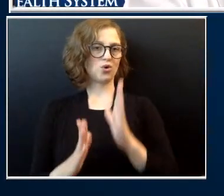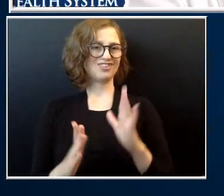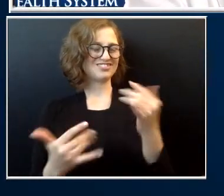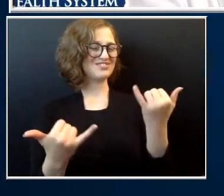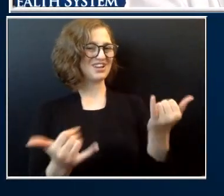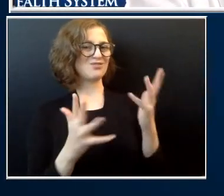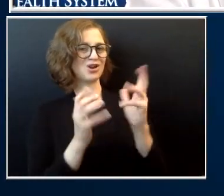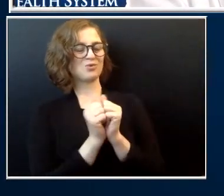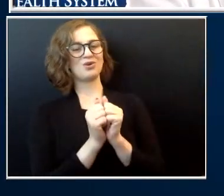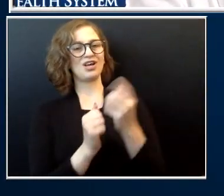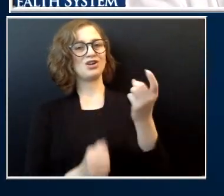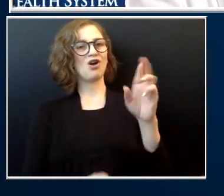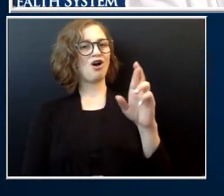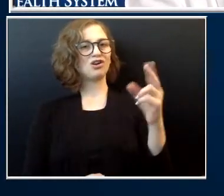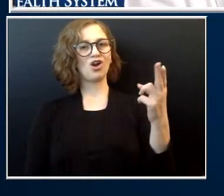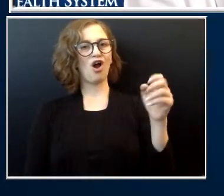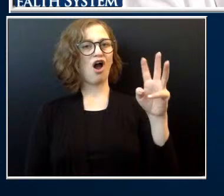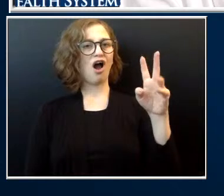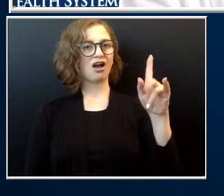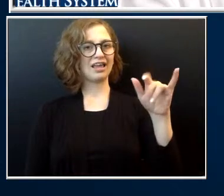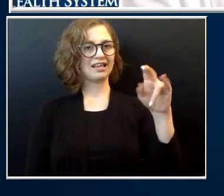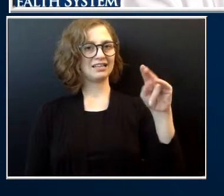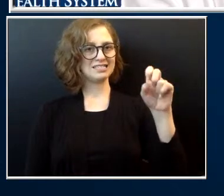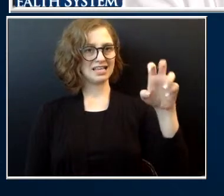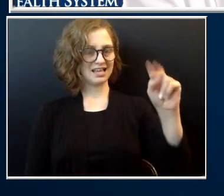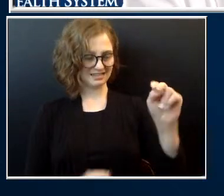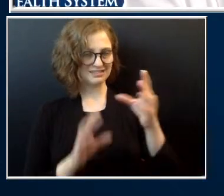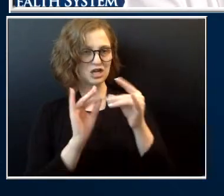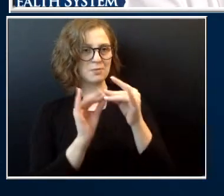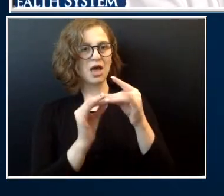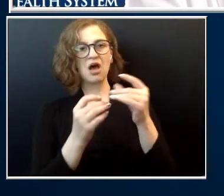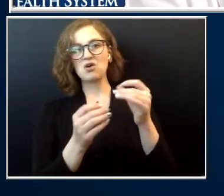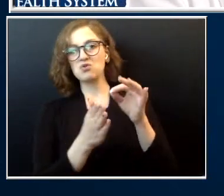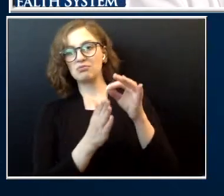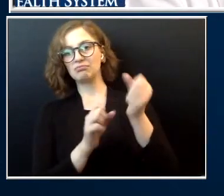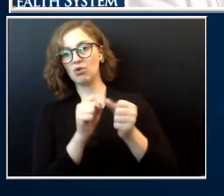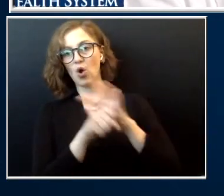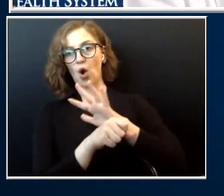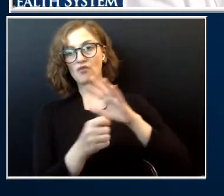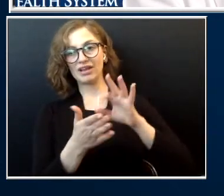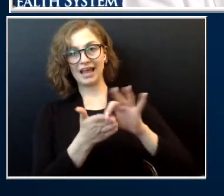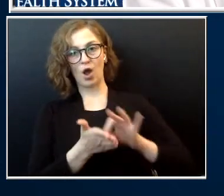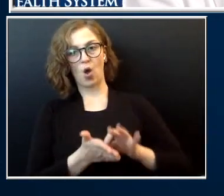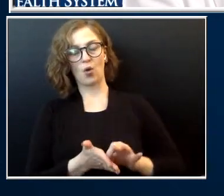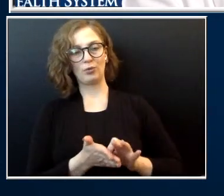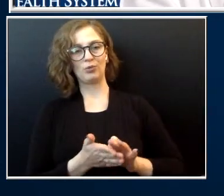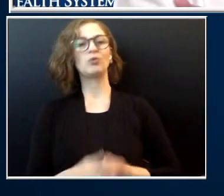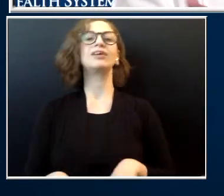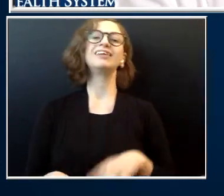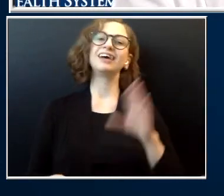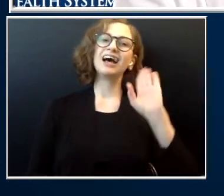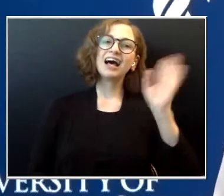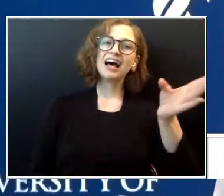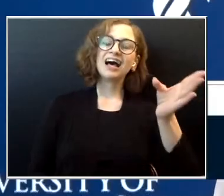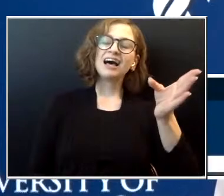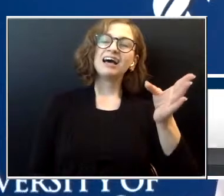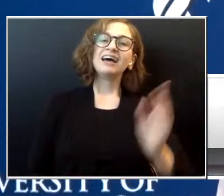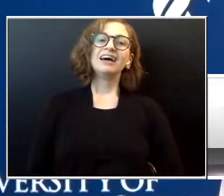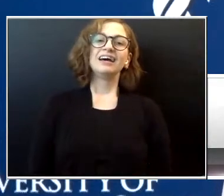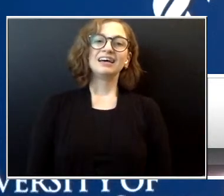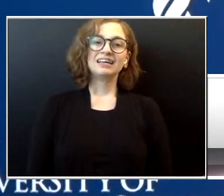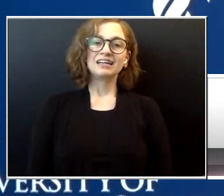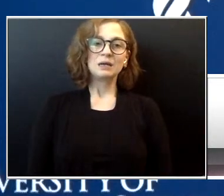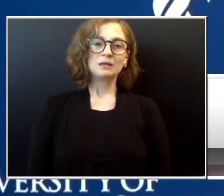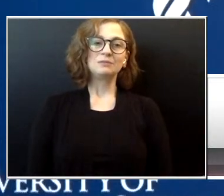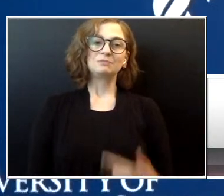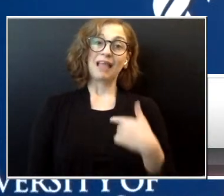count. He is the Medical Director of Infection Prevention and Control here at the University of Kansas Health System. Hi. Yeah, good. Well, I am an organ donor. I